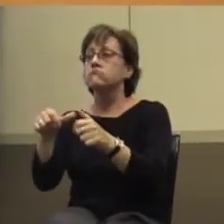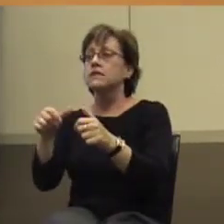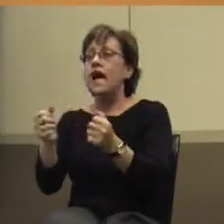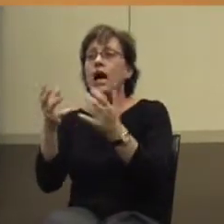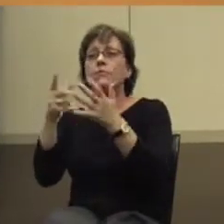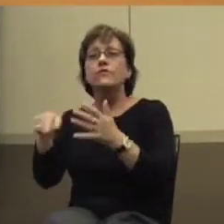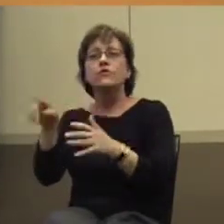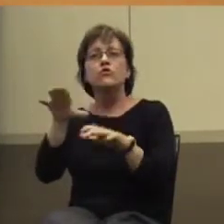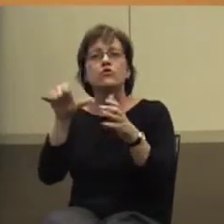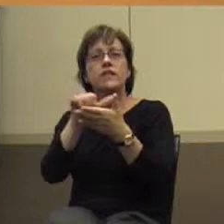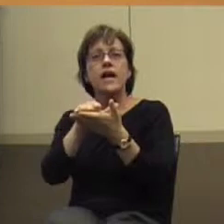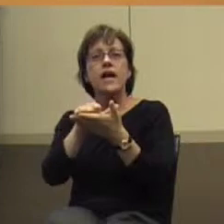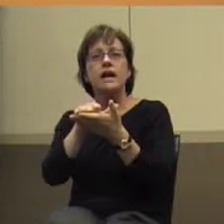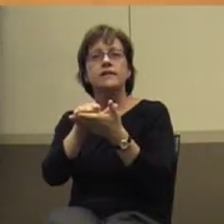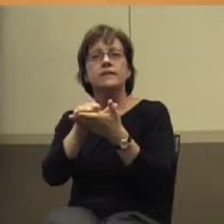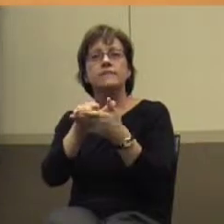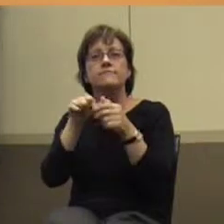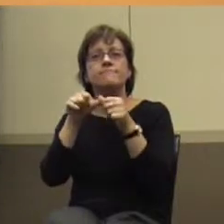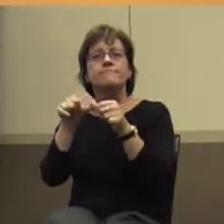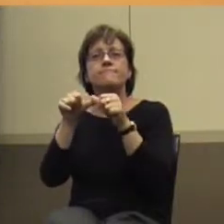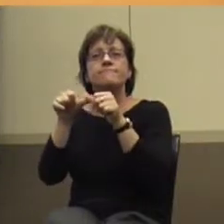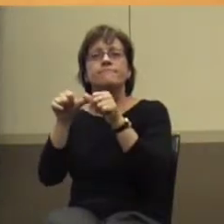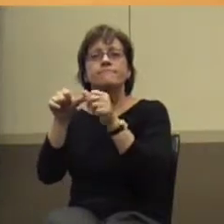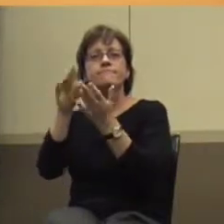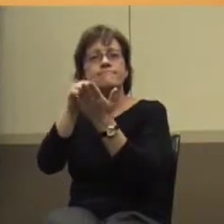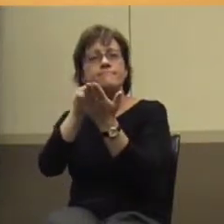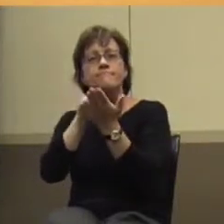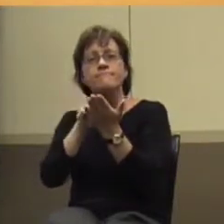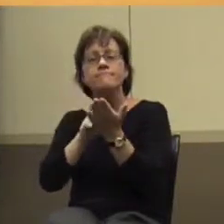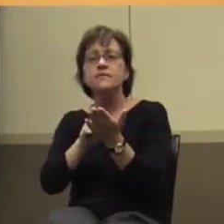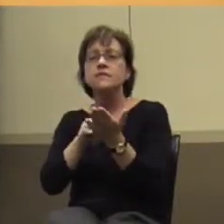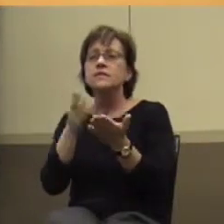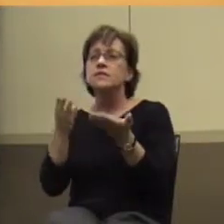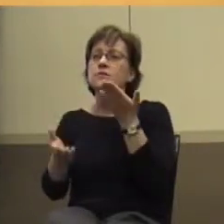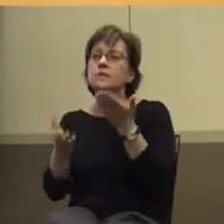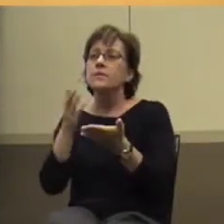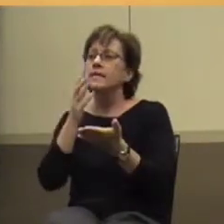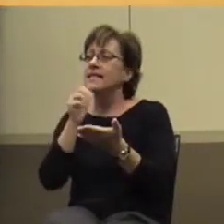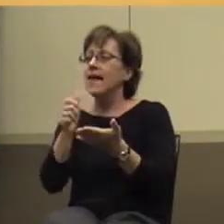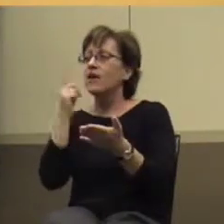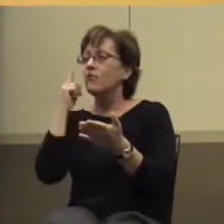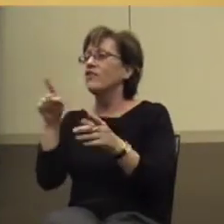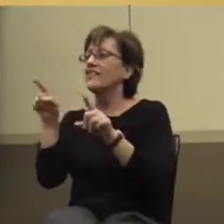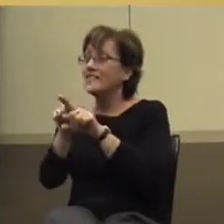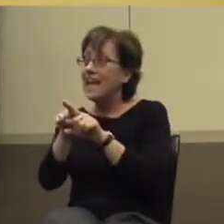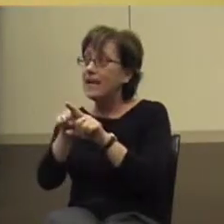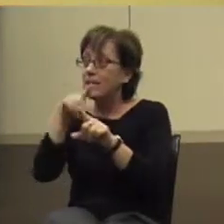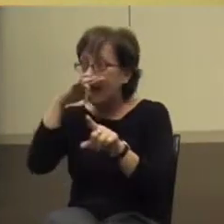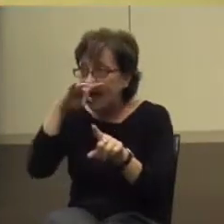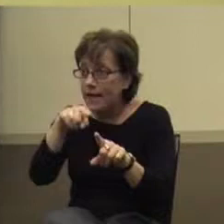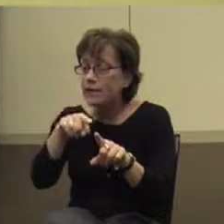And it may not be like, again, for the same kid, but just depending on whatever kid you're working with.